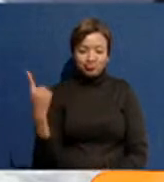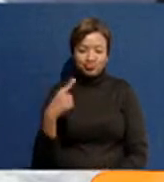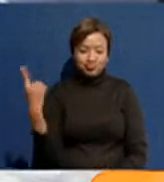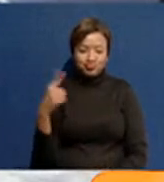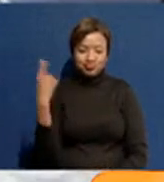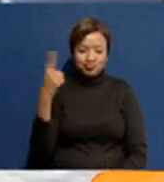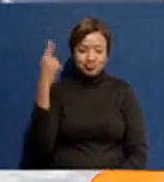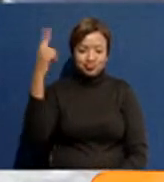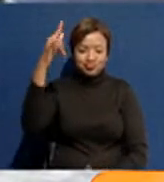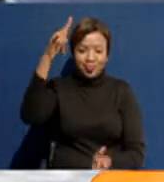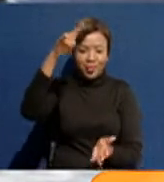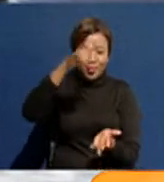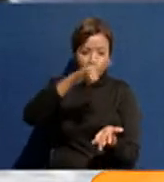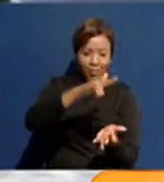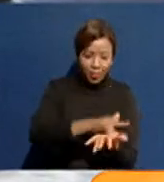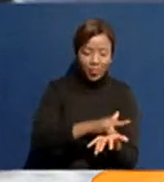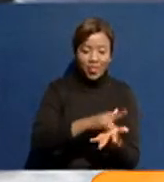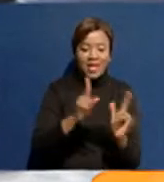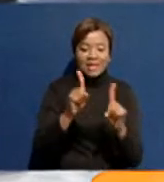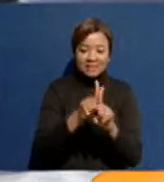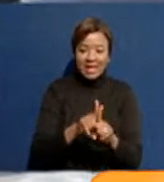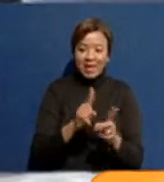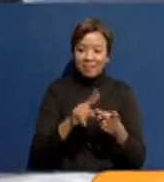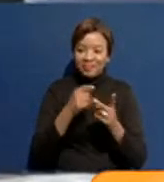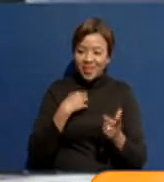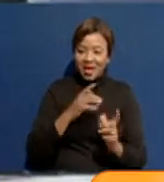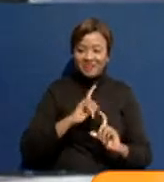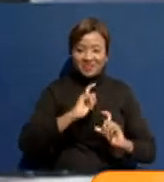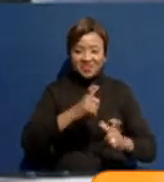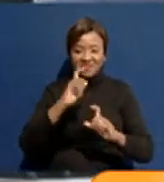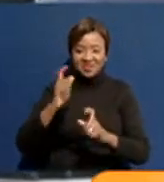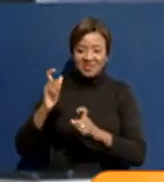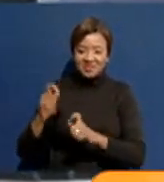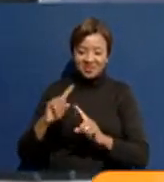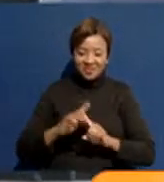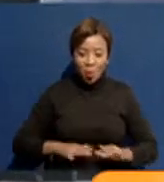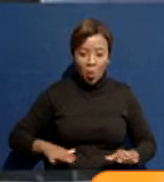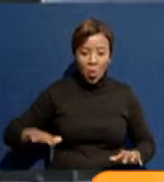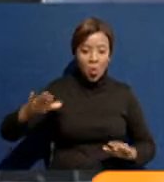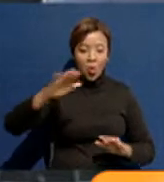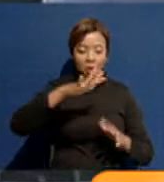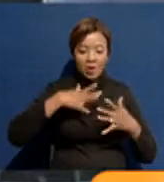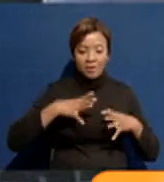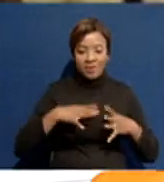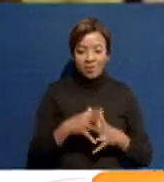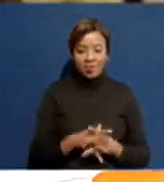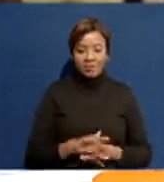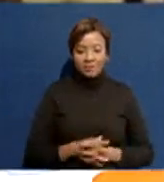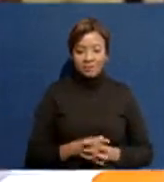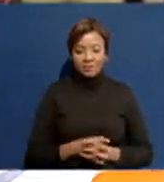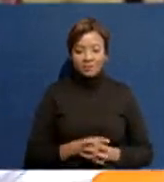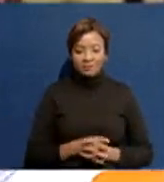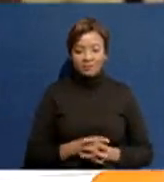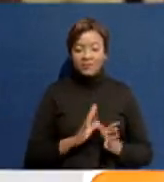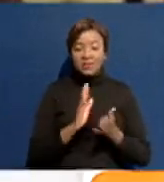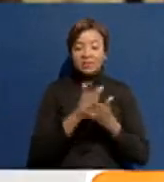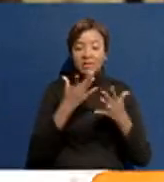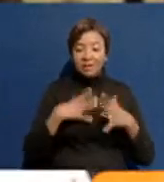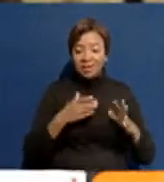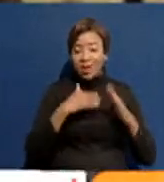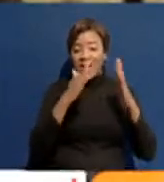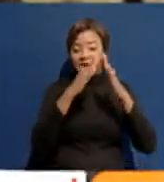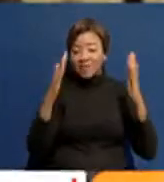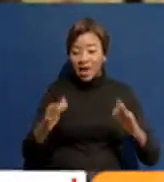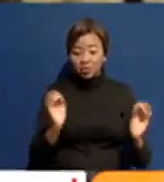of his church members, and came bearing gifts for the entire island. Wengine hawakuwa hata na manyumba.